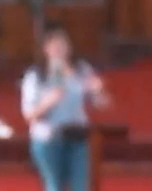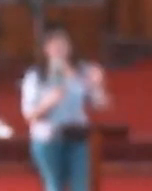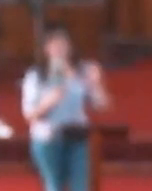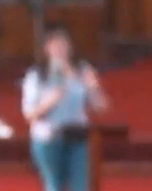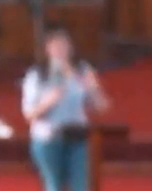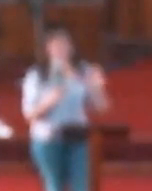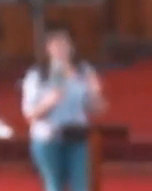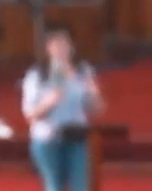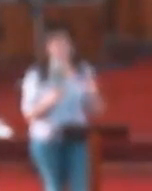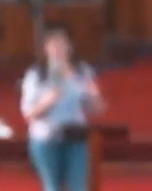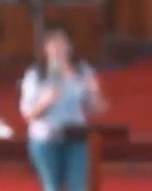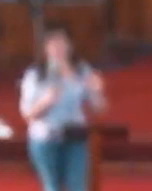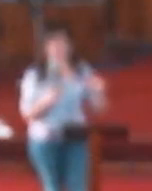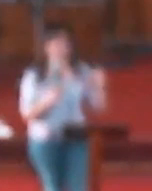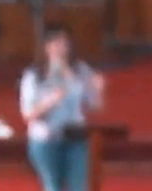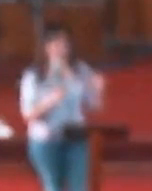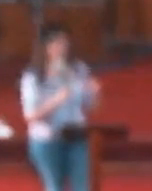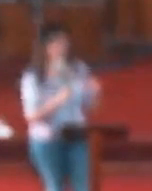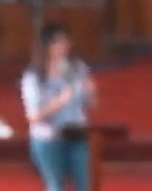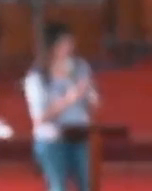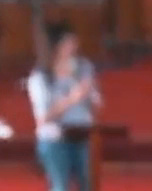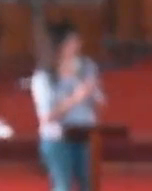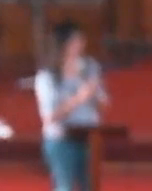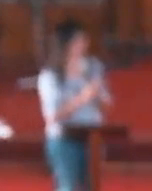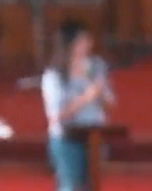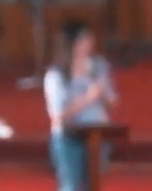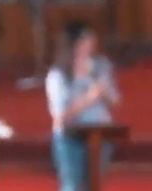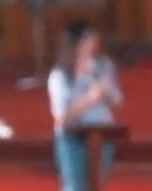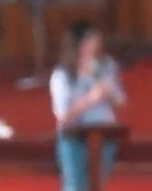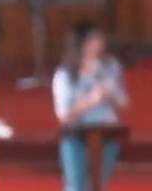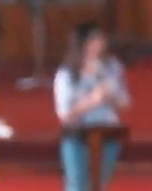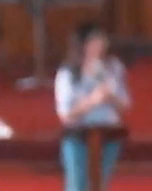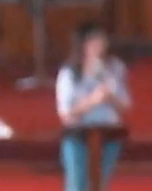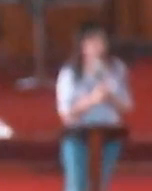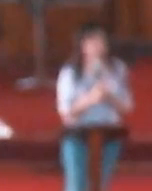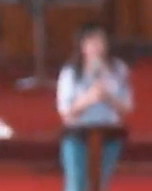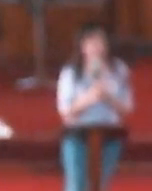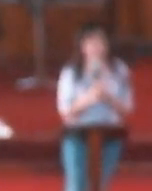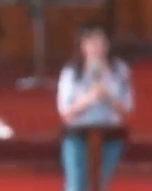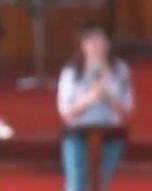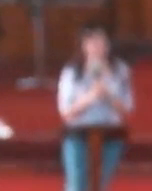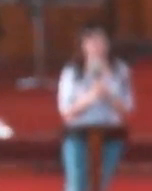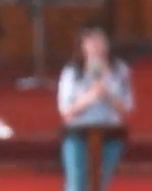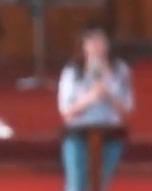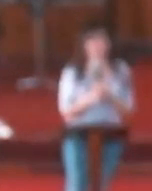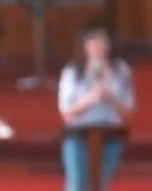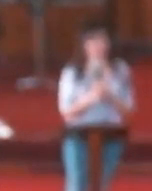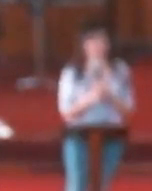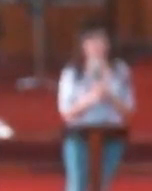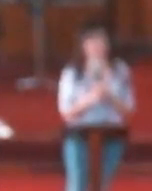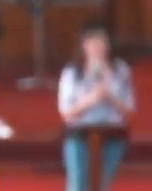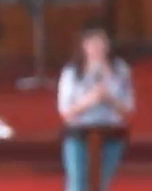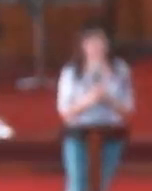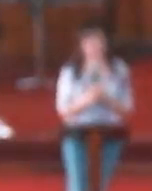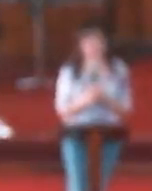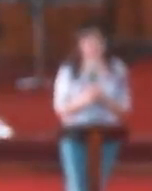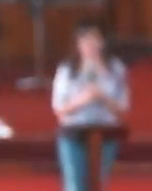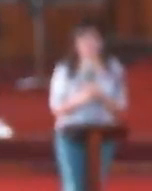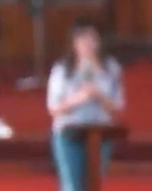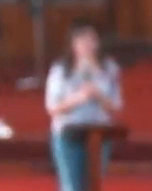your marriage that the valley of dry bones, that there'll be life in your marriage. O en tu negocio, or en your tu business, vida, or in your life.